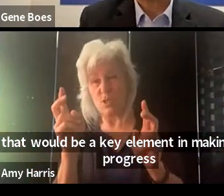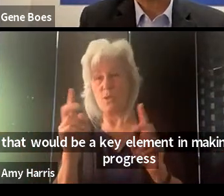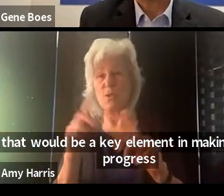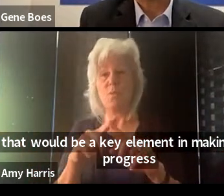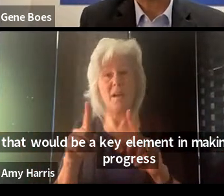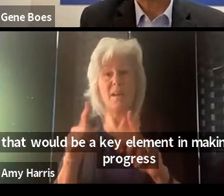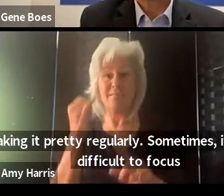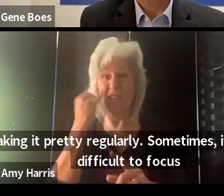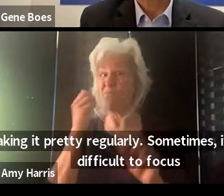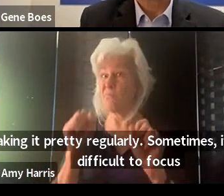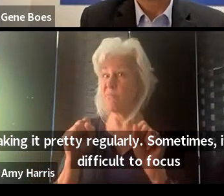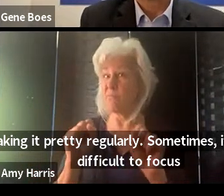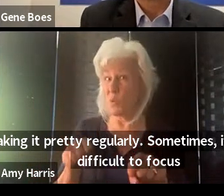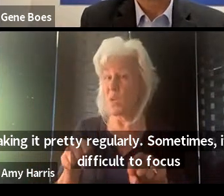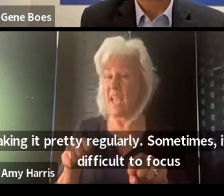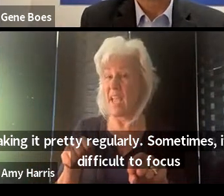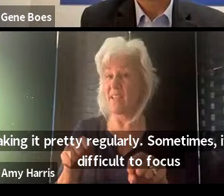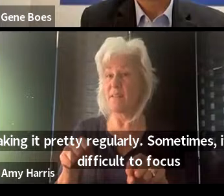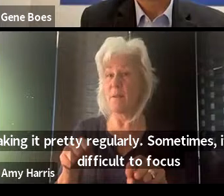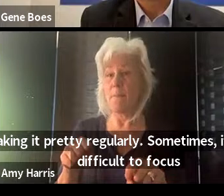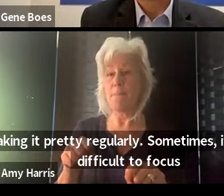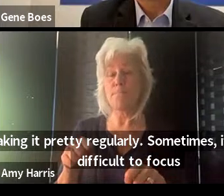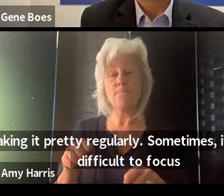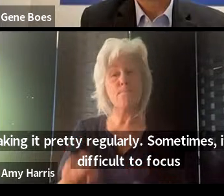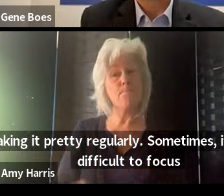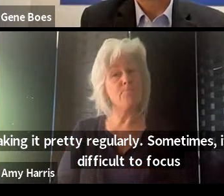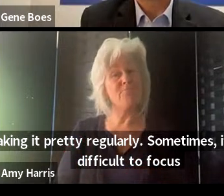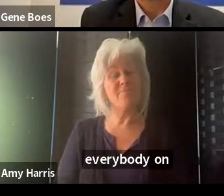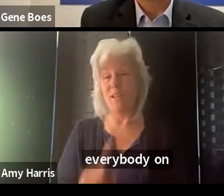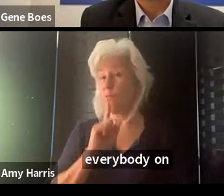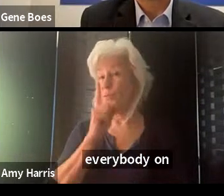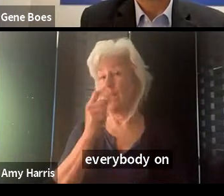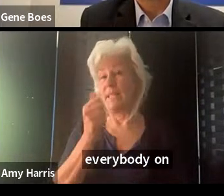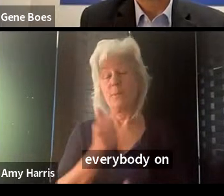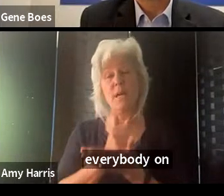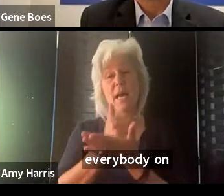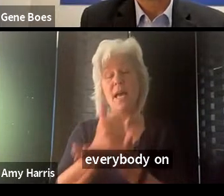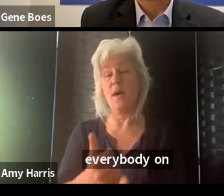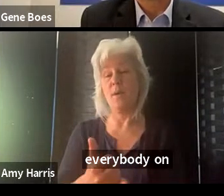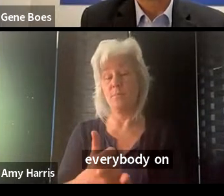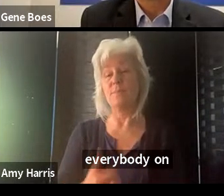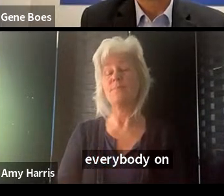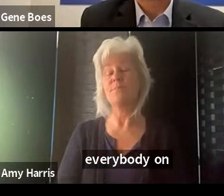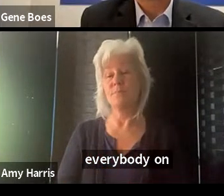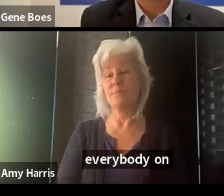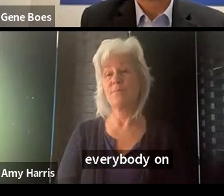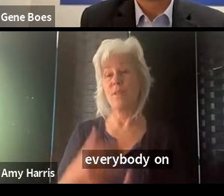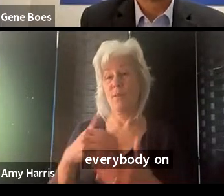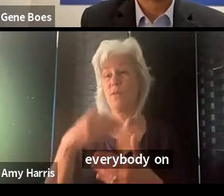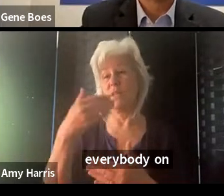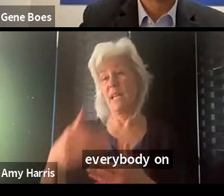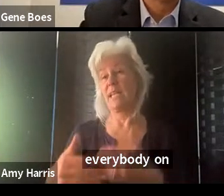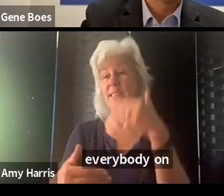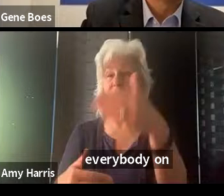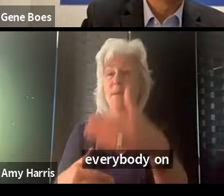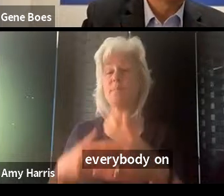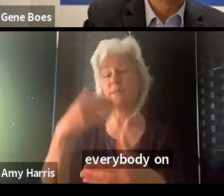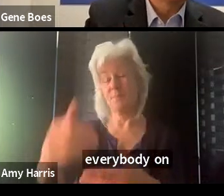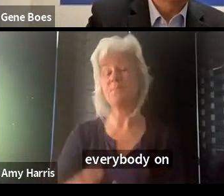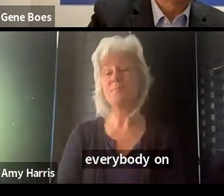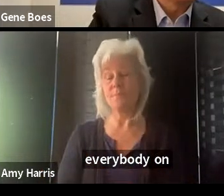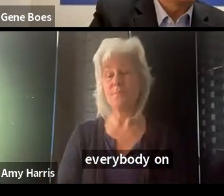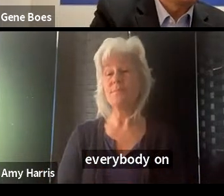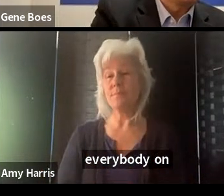you can do it, I think really helps in taking the next major steps forward.